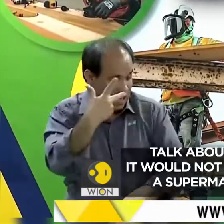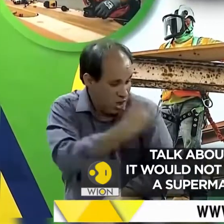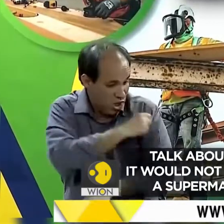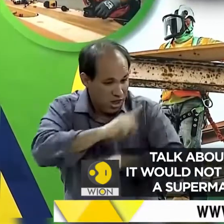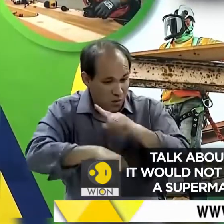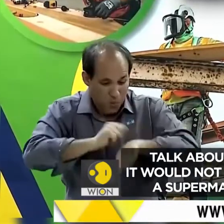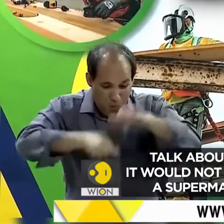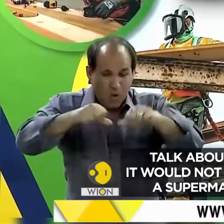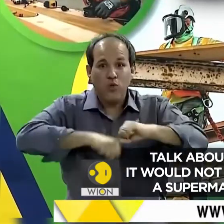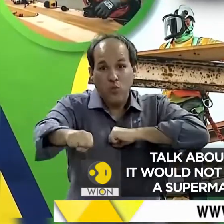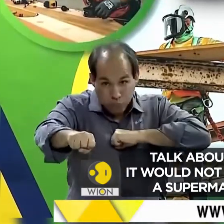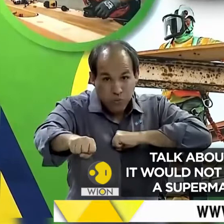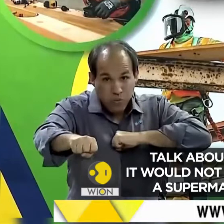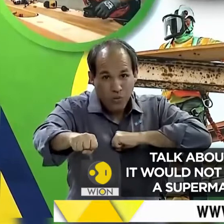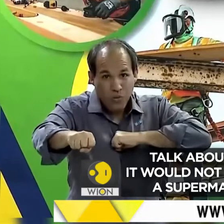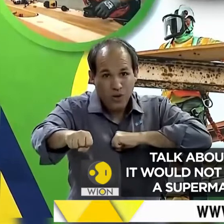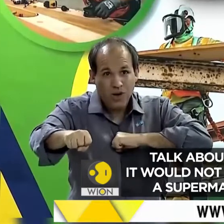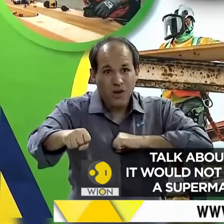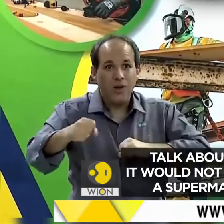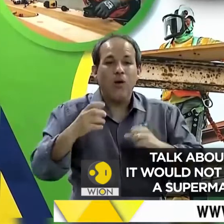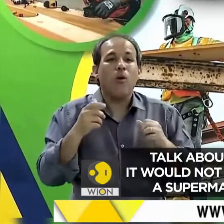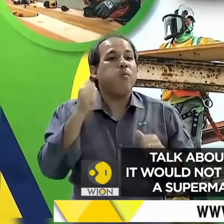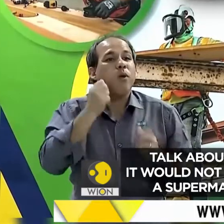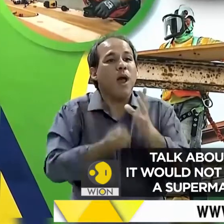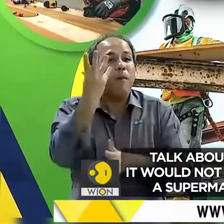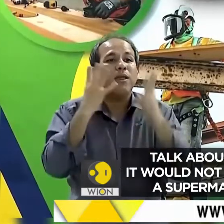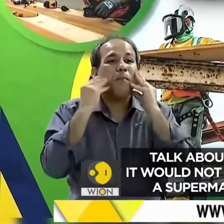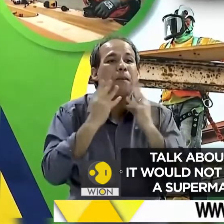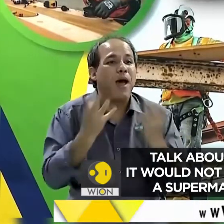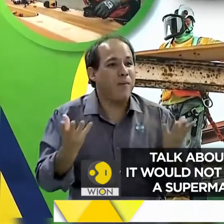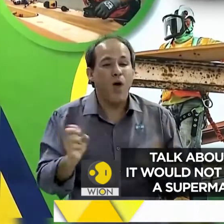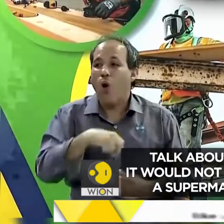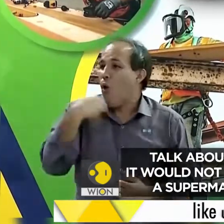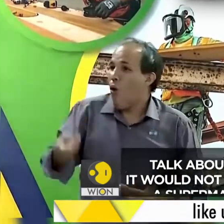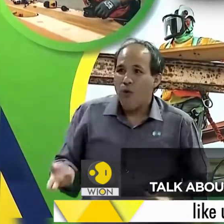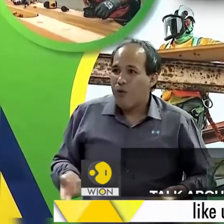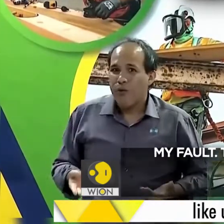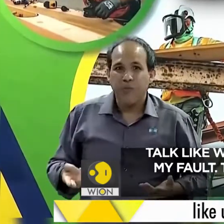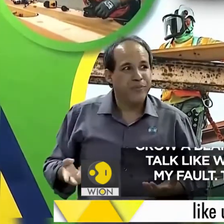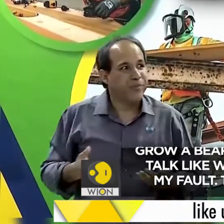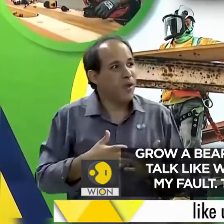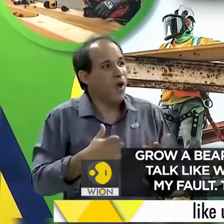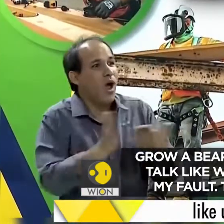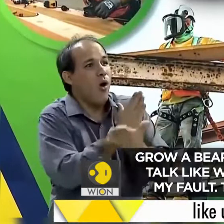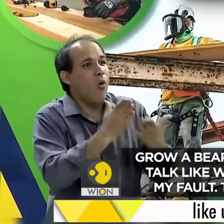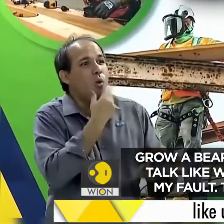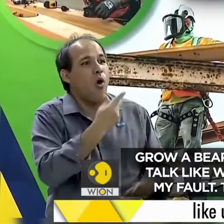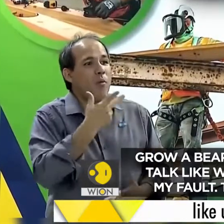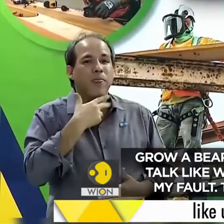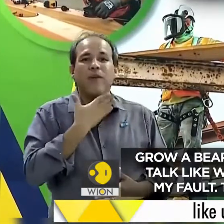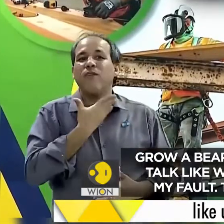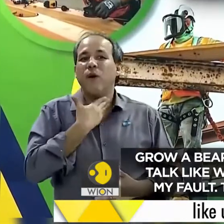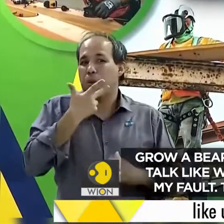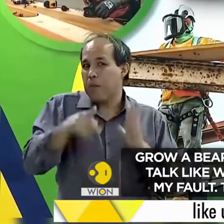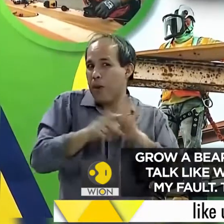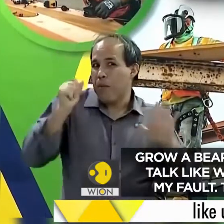another animal because it would not be wise. But if you become a Superman, if some women start to grow a beard, or if some